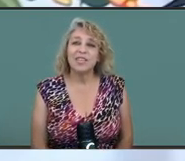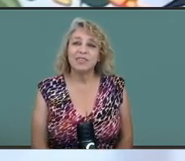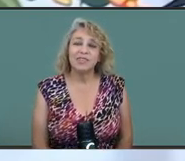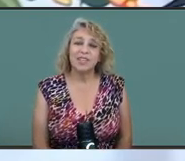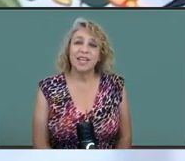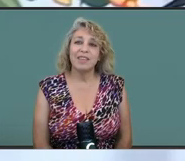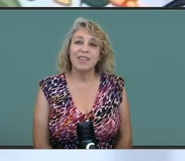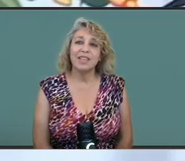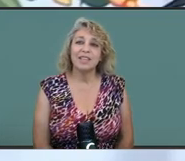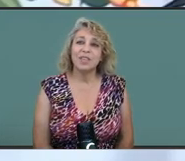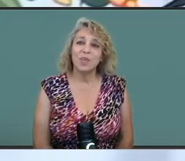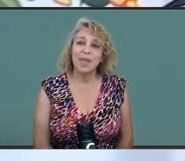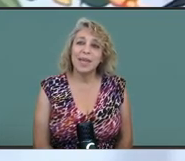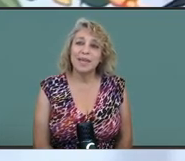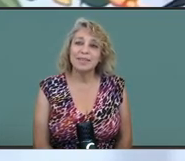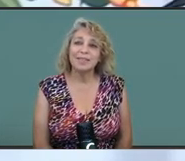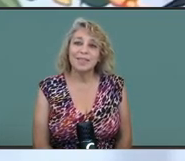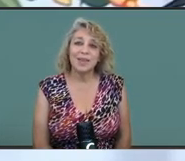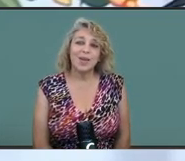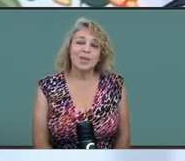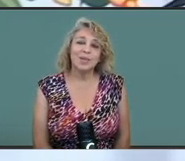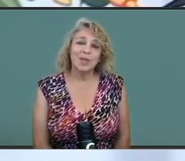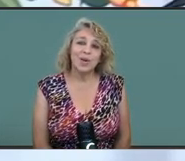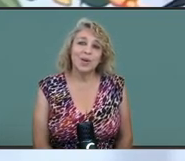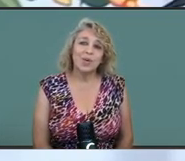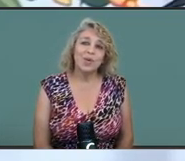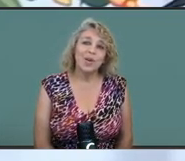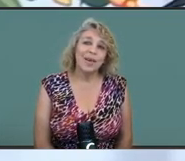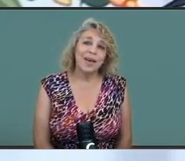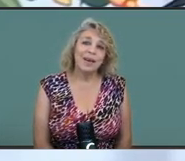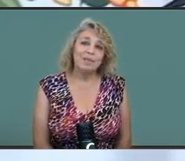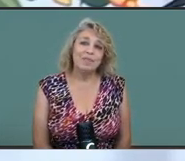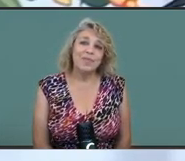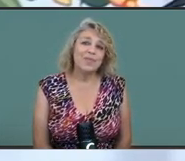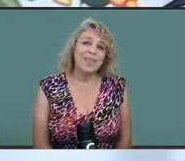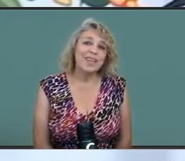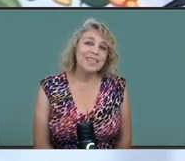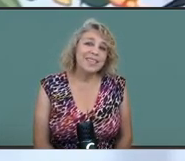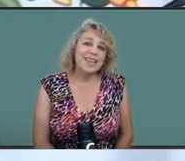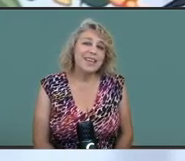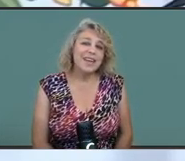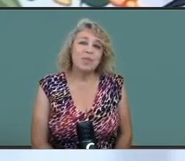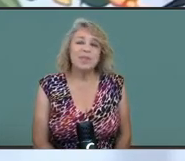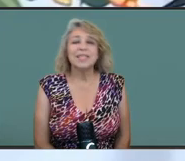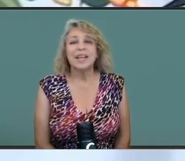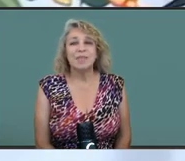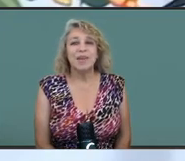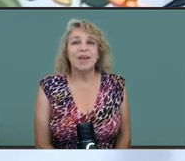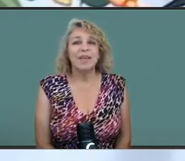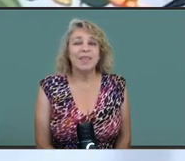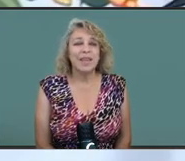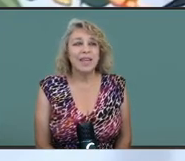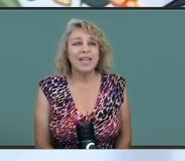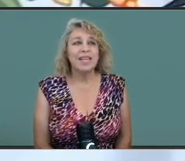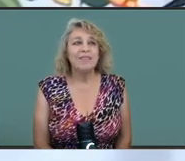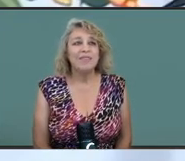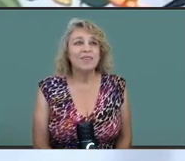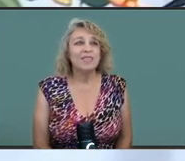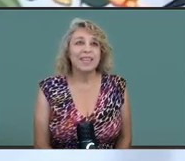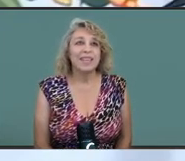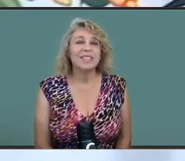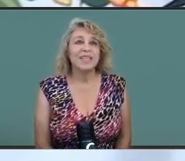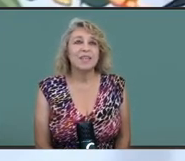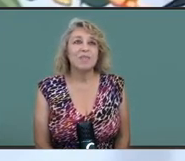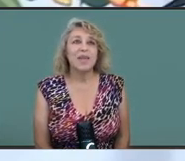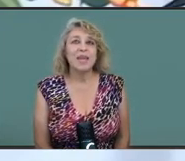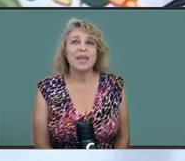all the different areas on the weekends. So he said at one time that he feels